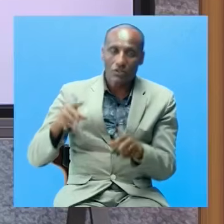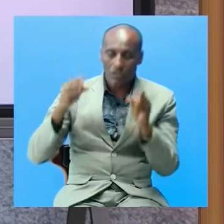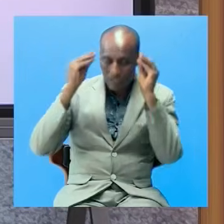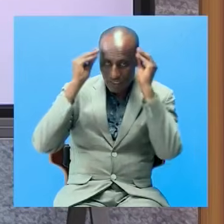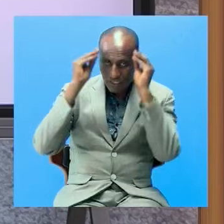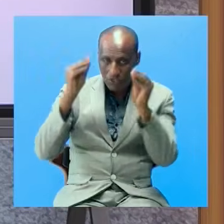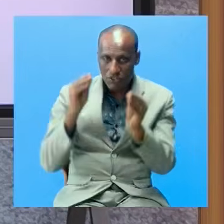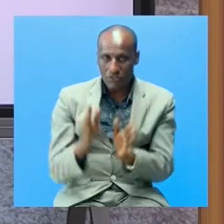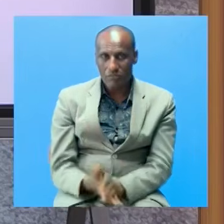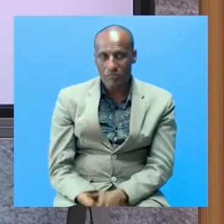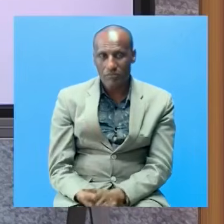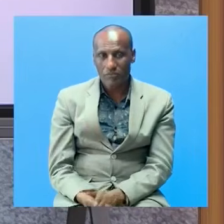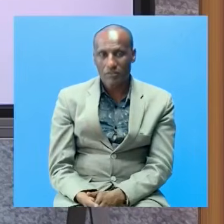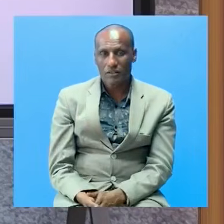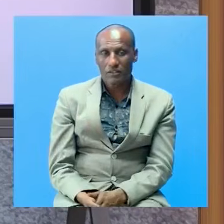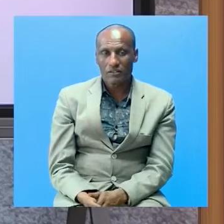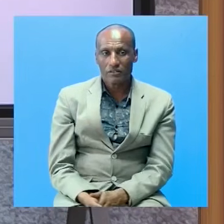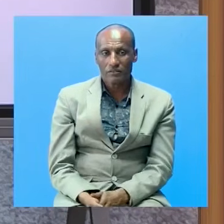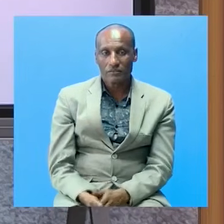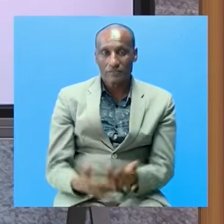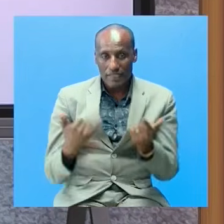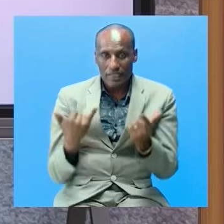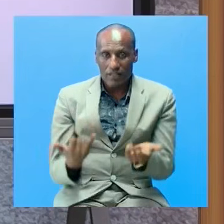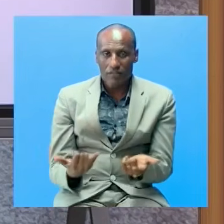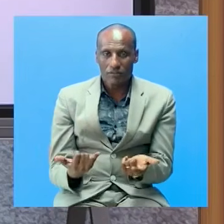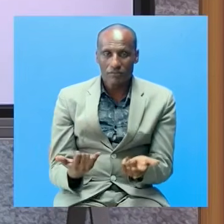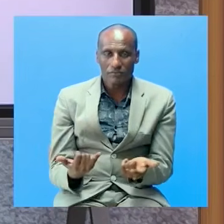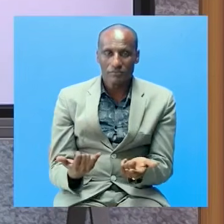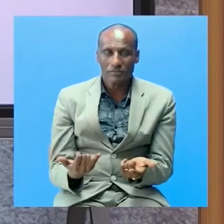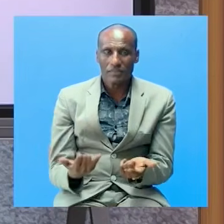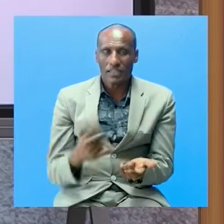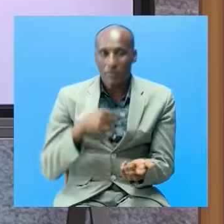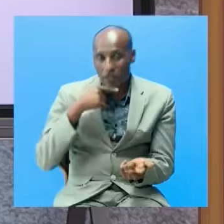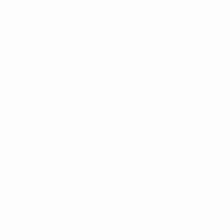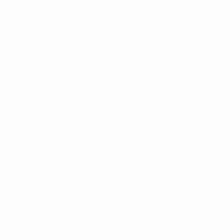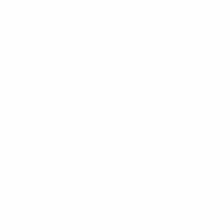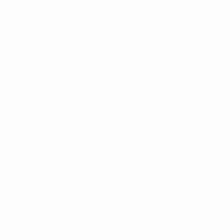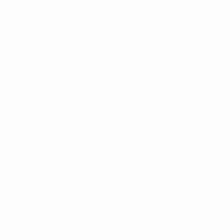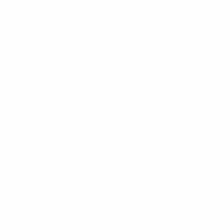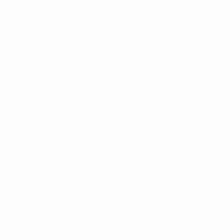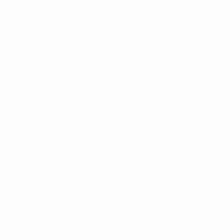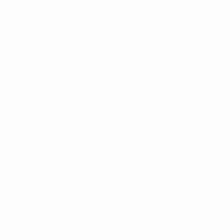and show it to your teacher at school. Okay? All right.